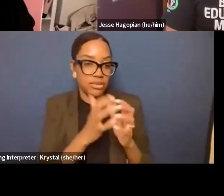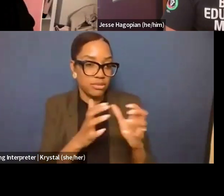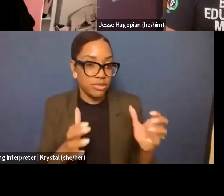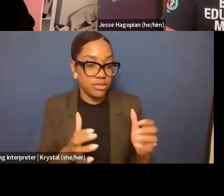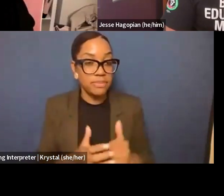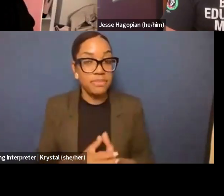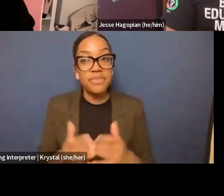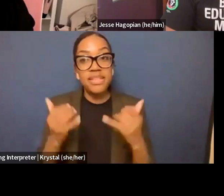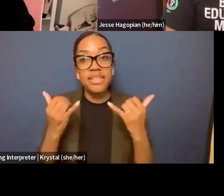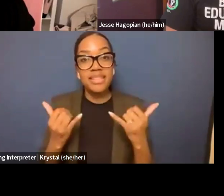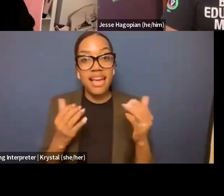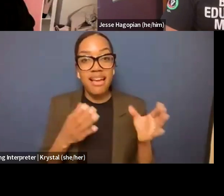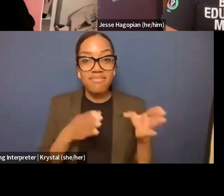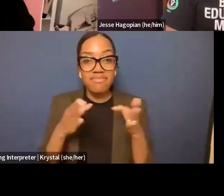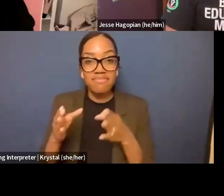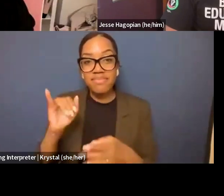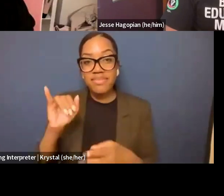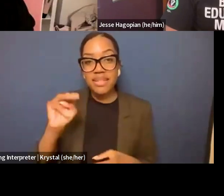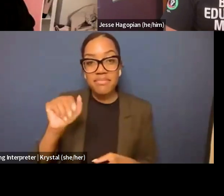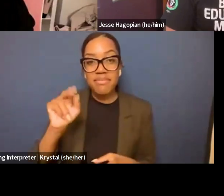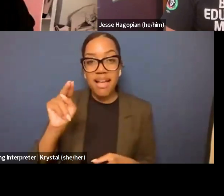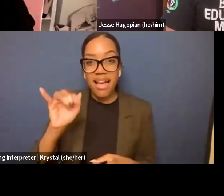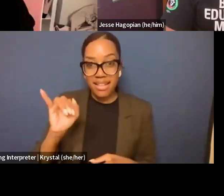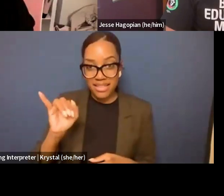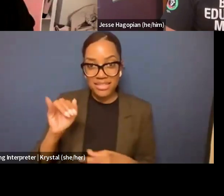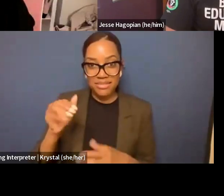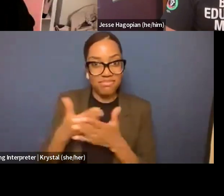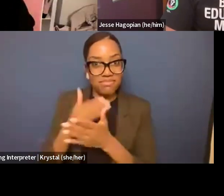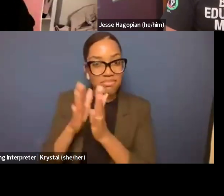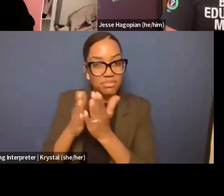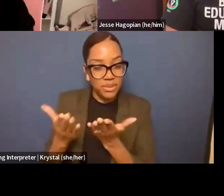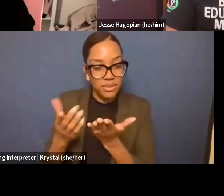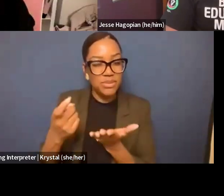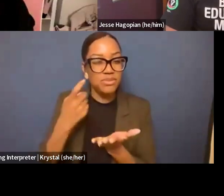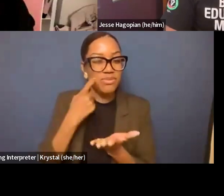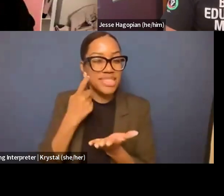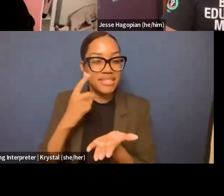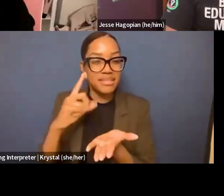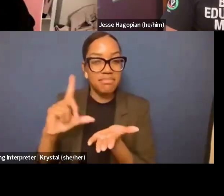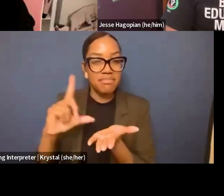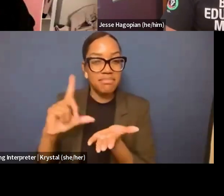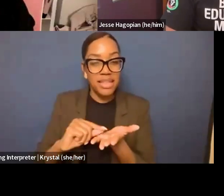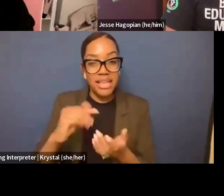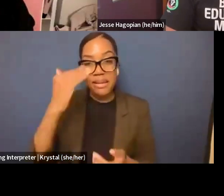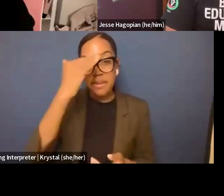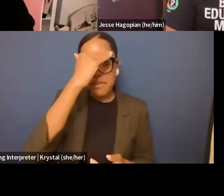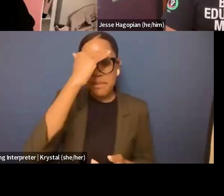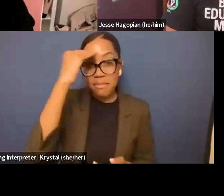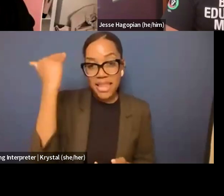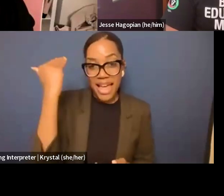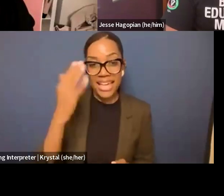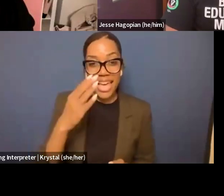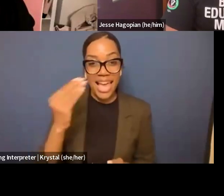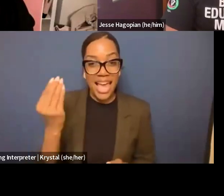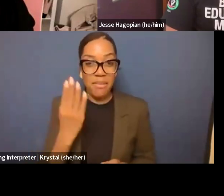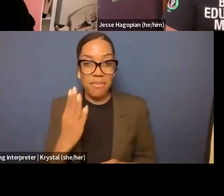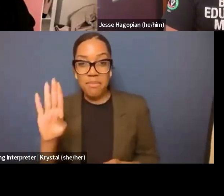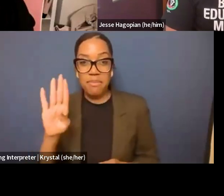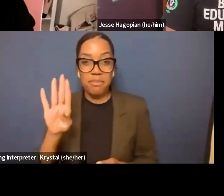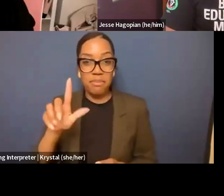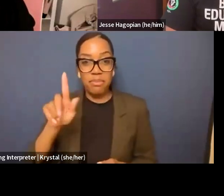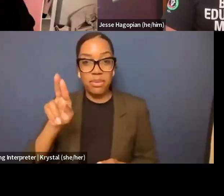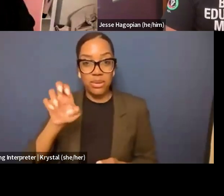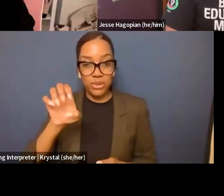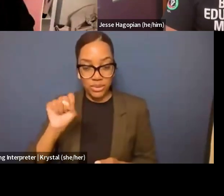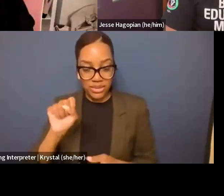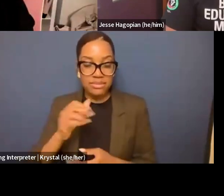to Imani's new book. You recently published Black and Blues, which, as I said, is now one of my absolute all-time favorite books. And as a